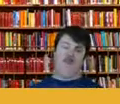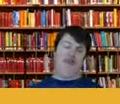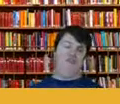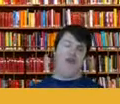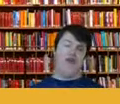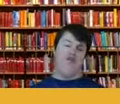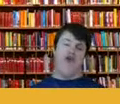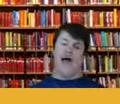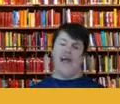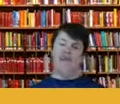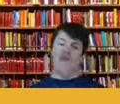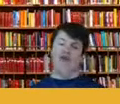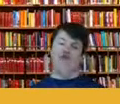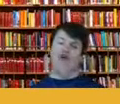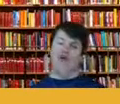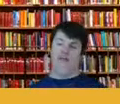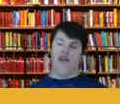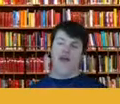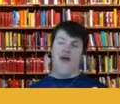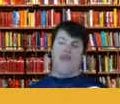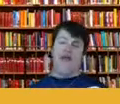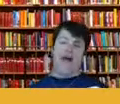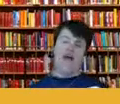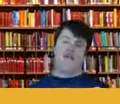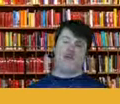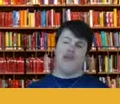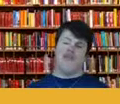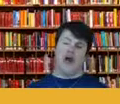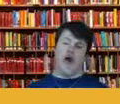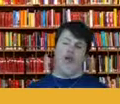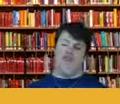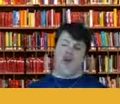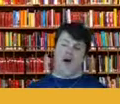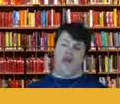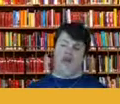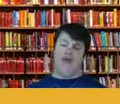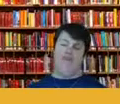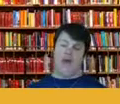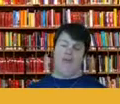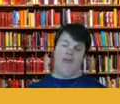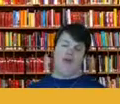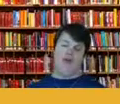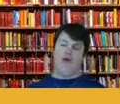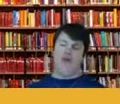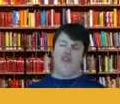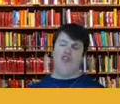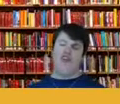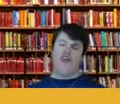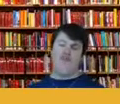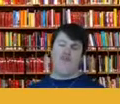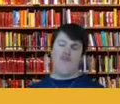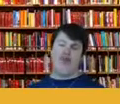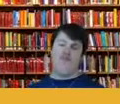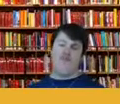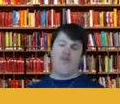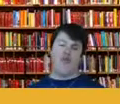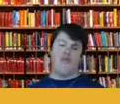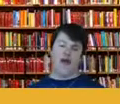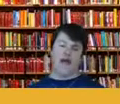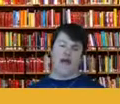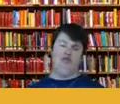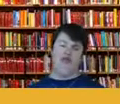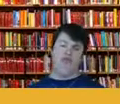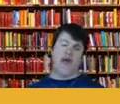harsh, deeply hurtful, and exclusionary. The rabbis place the onus on the people. The person doesn't make the